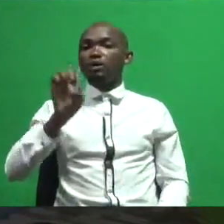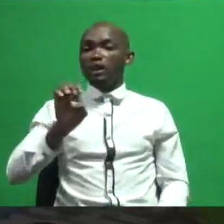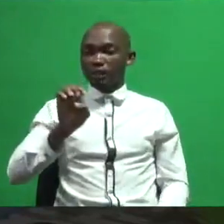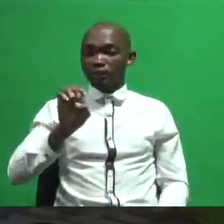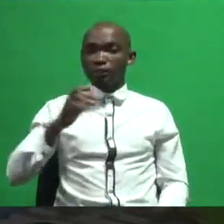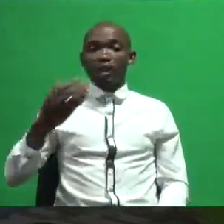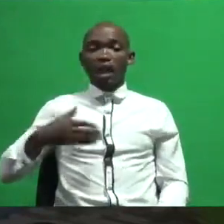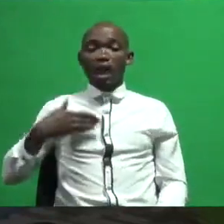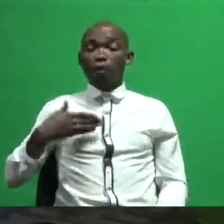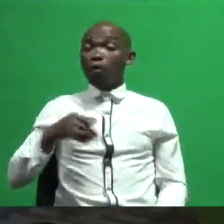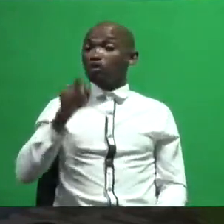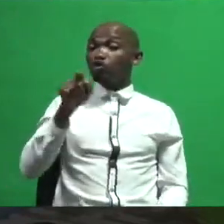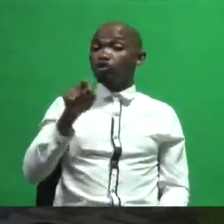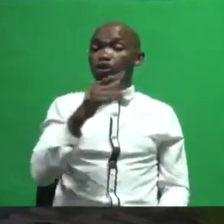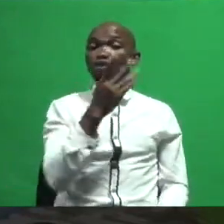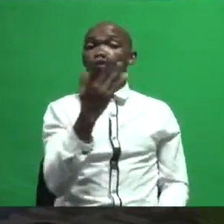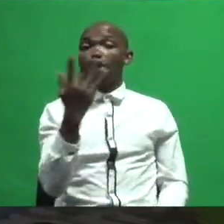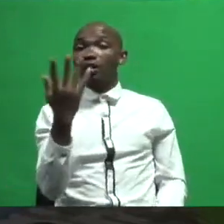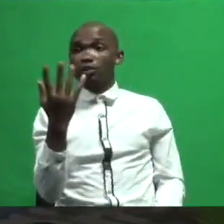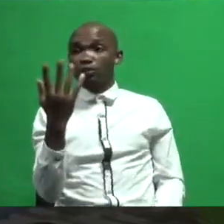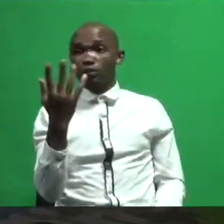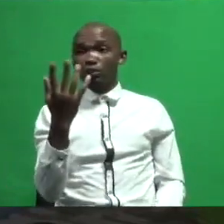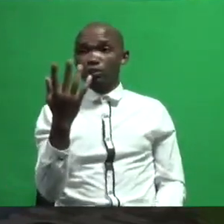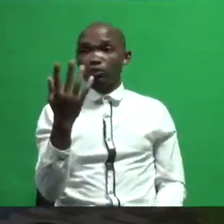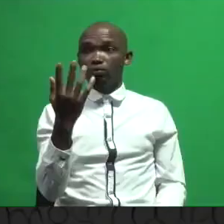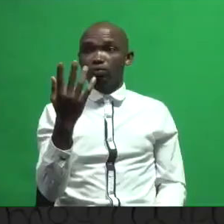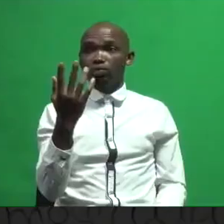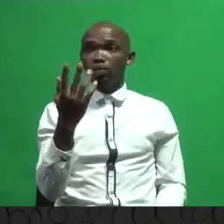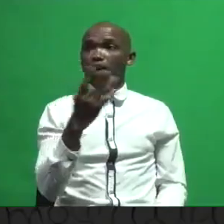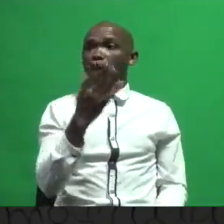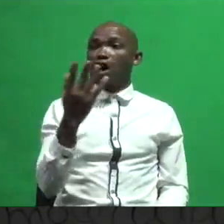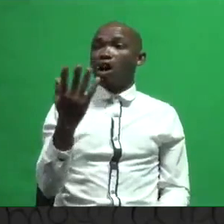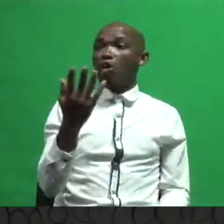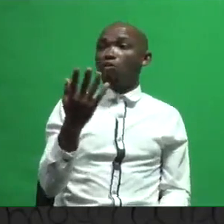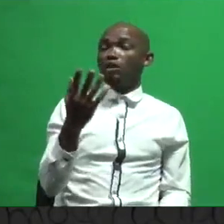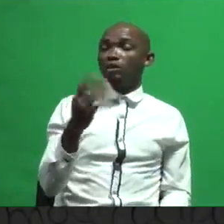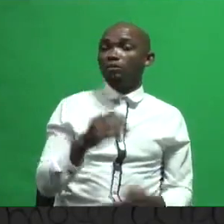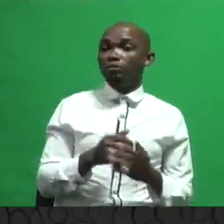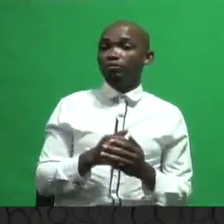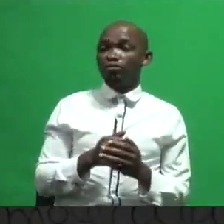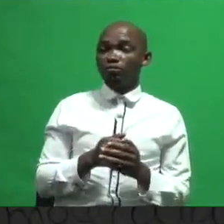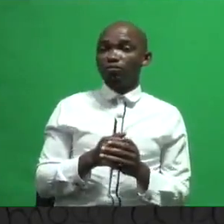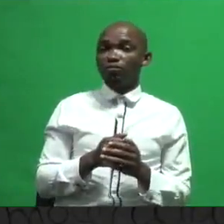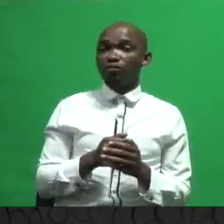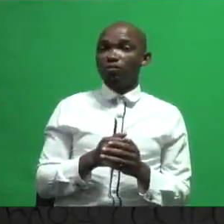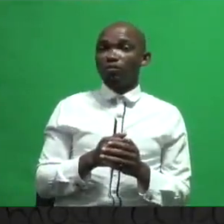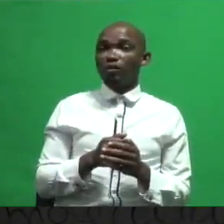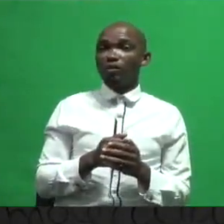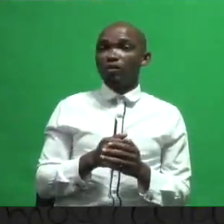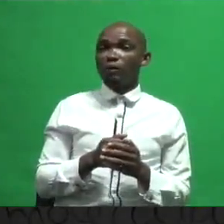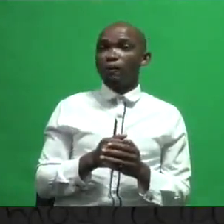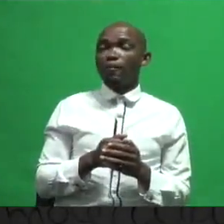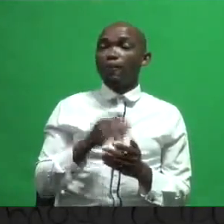First, I want you to count this one. Butane, how many carbon atoms in